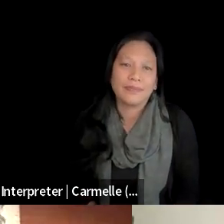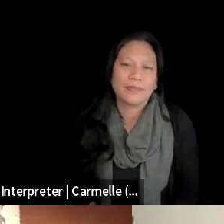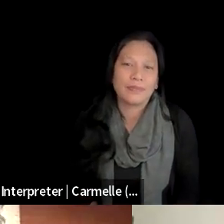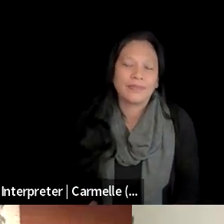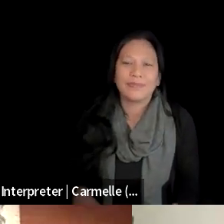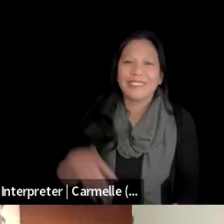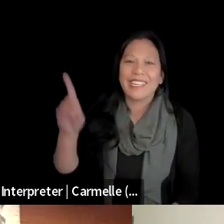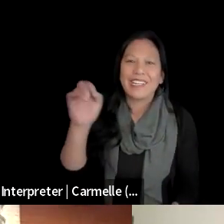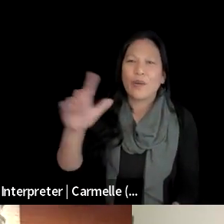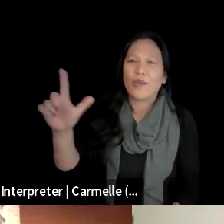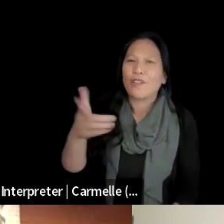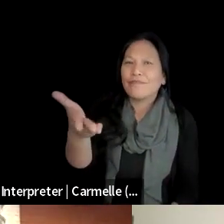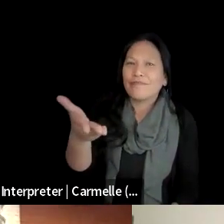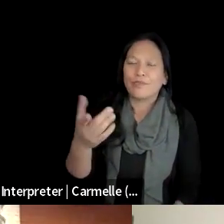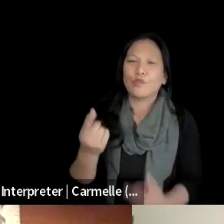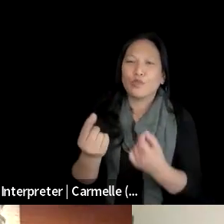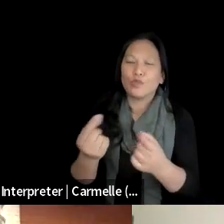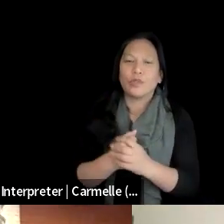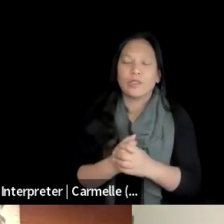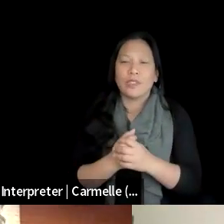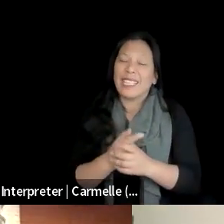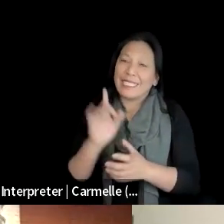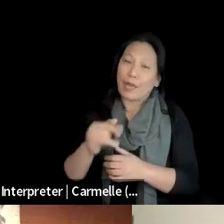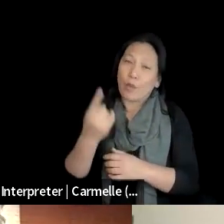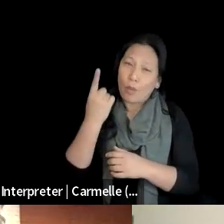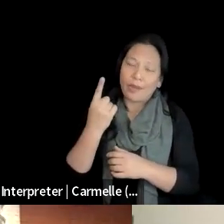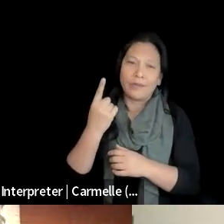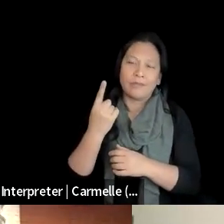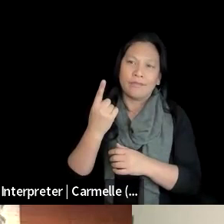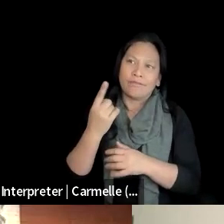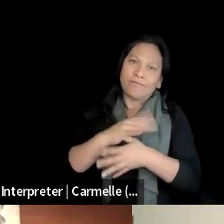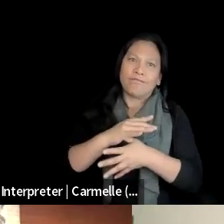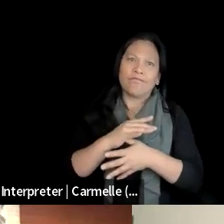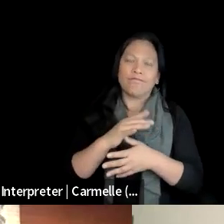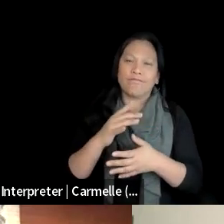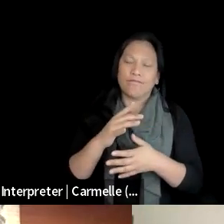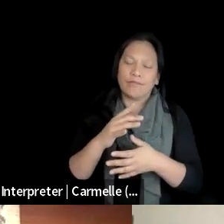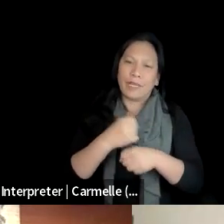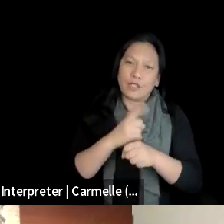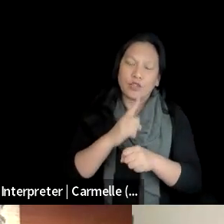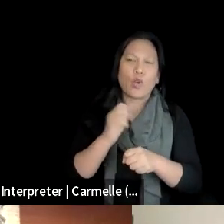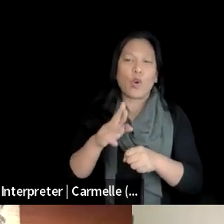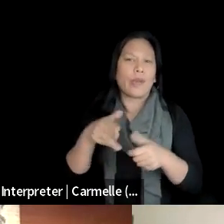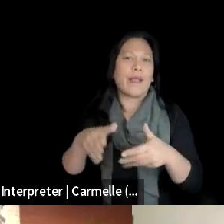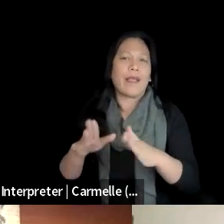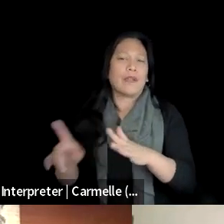Daryl, what do you do? Is that like an item that's like in the forefront, or do you let it emerge?